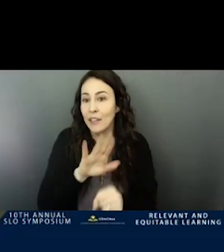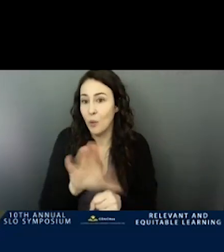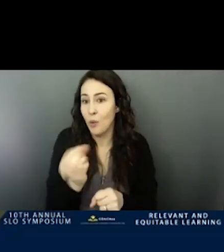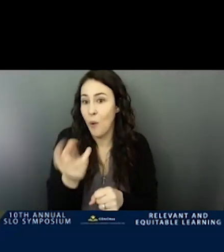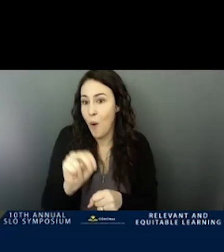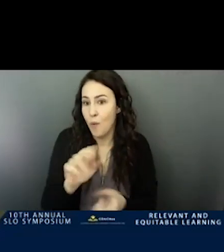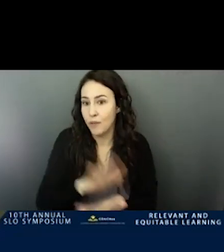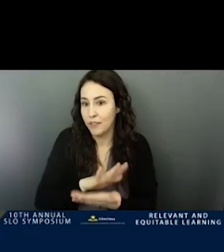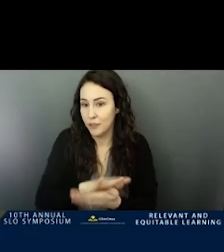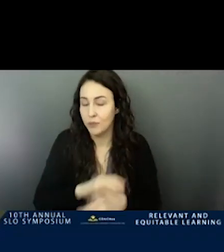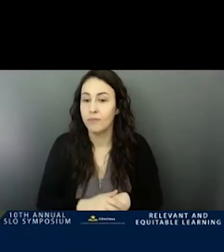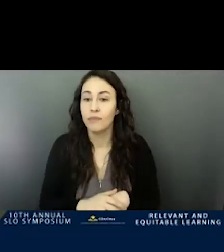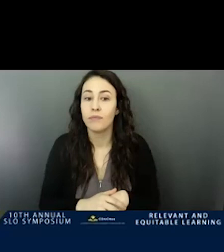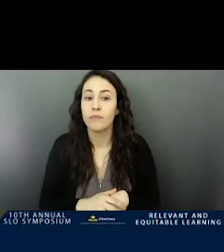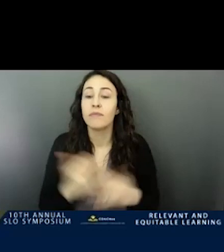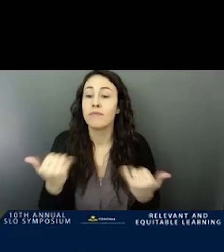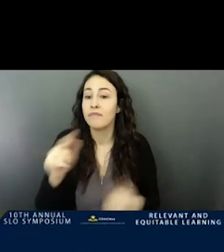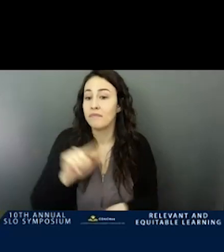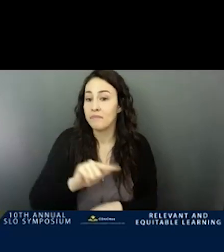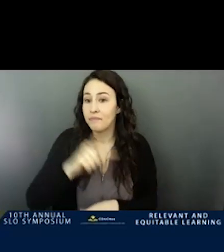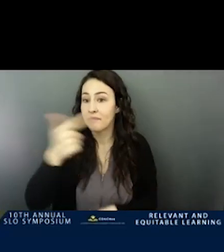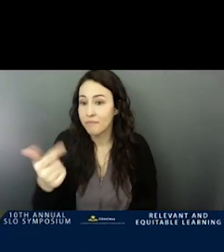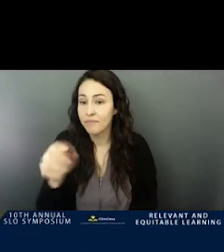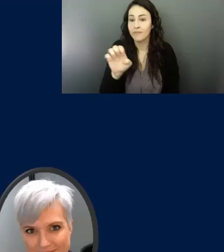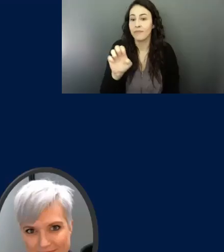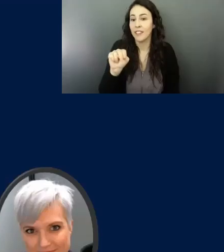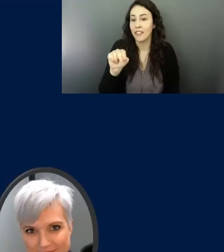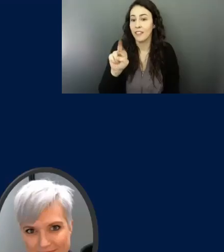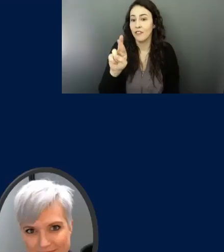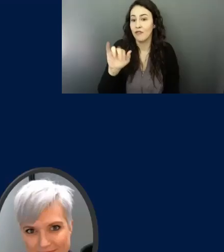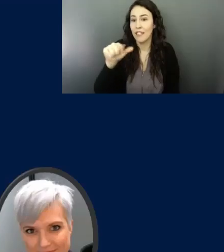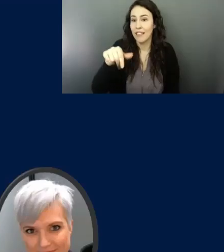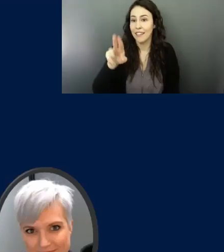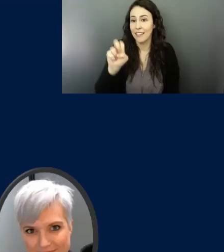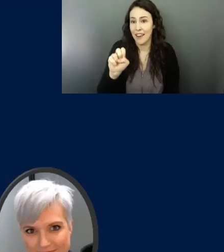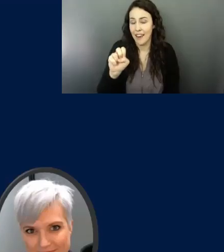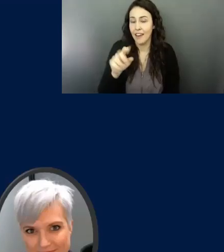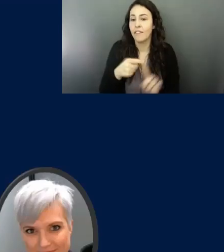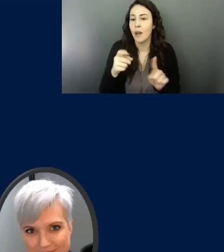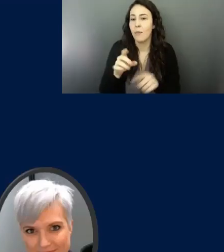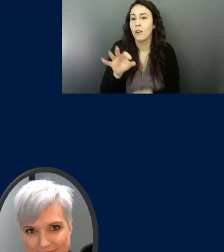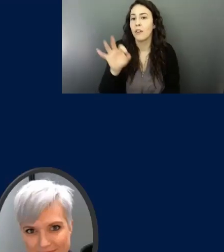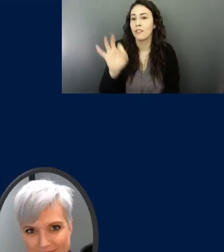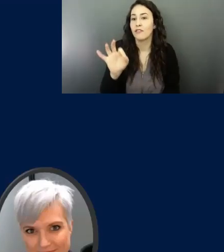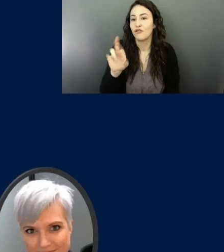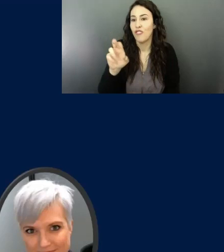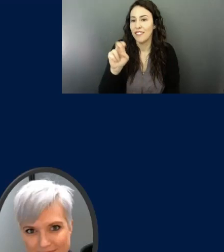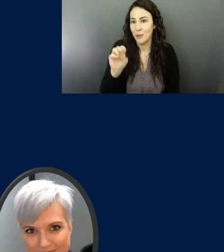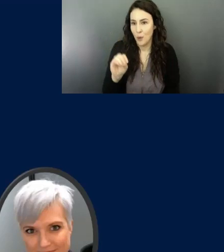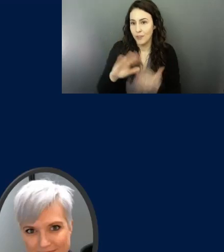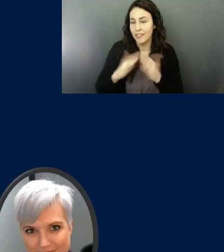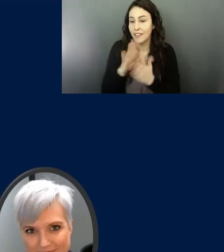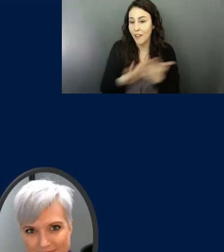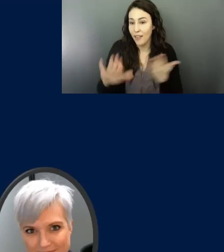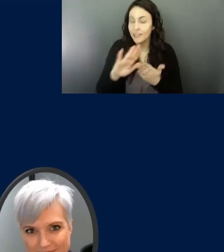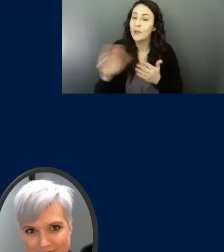that, I would like to turn it over to Enrique Hauriki from Fresno City College. Welcome, everyone. Thank